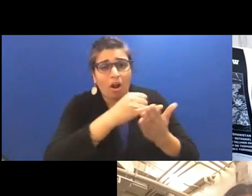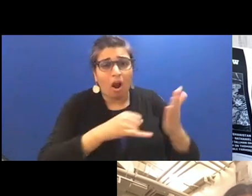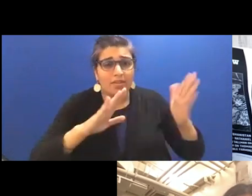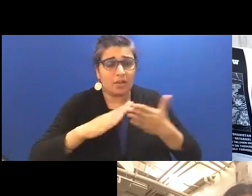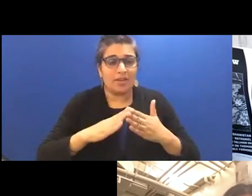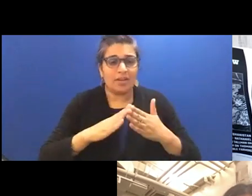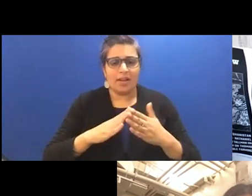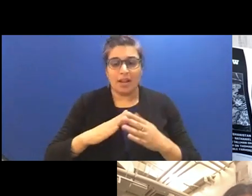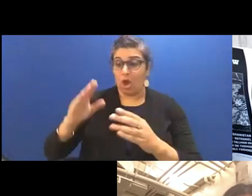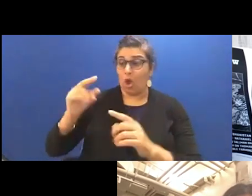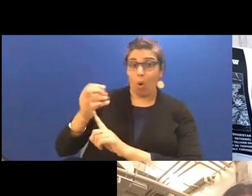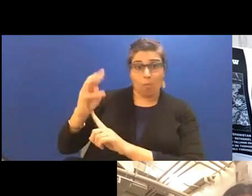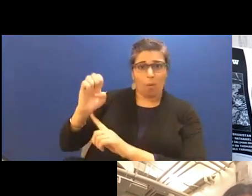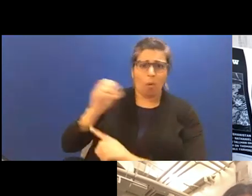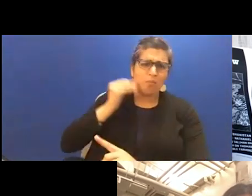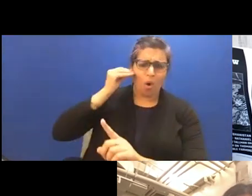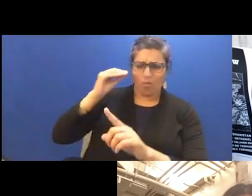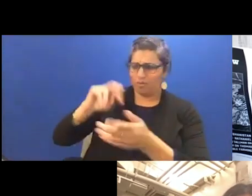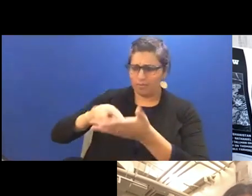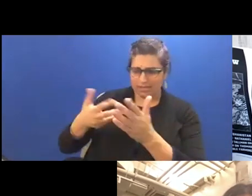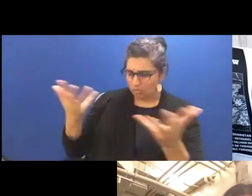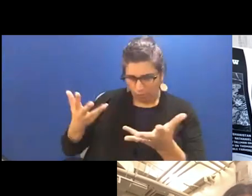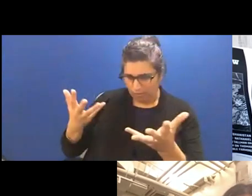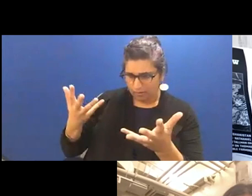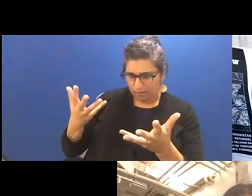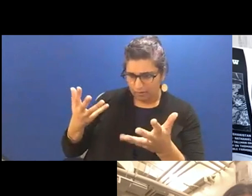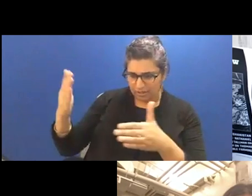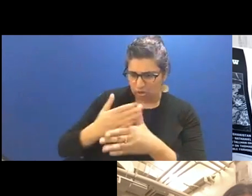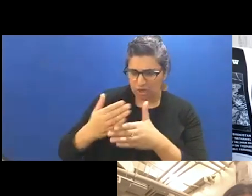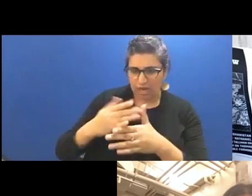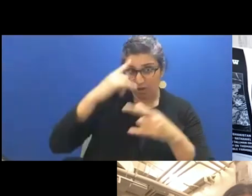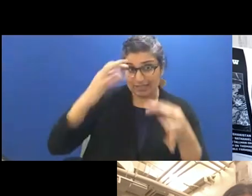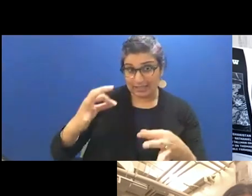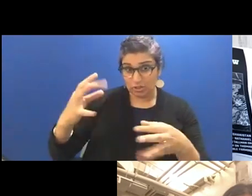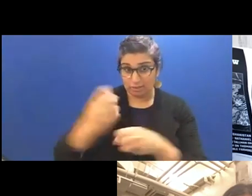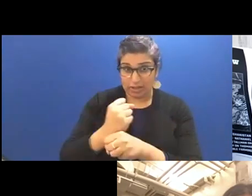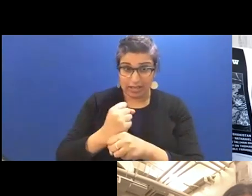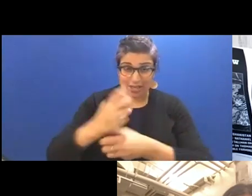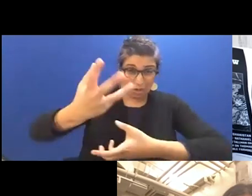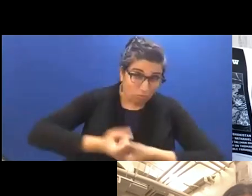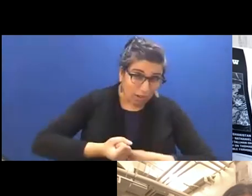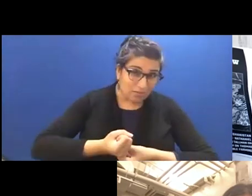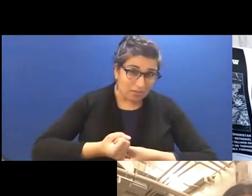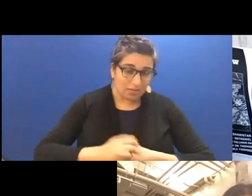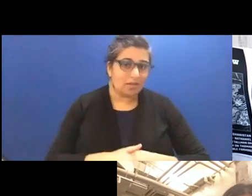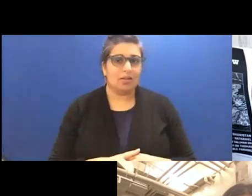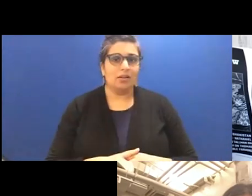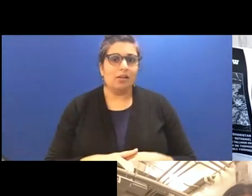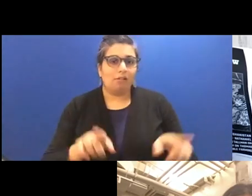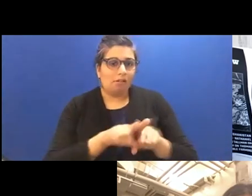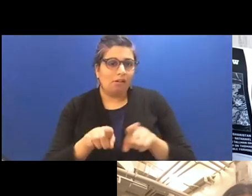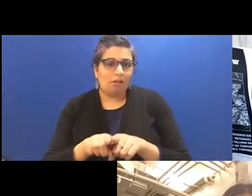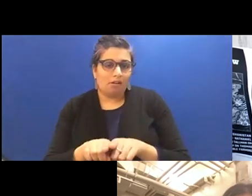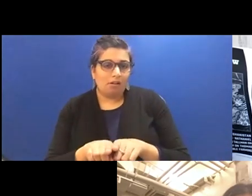as a place of, or ideally a place of shared decision-making and trust. I think also mentioning the